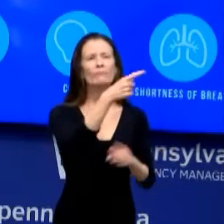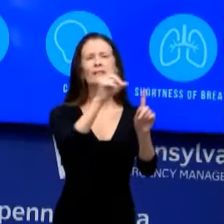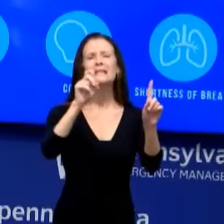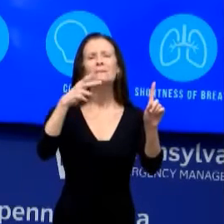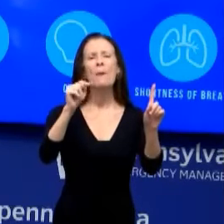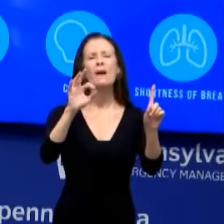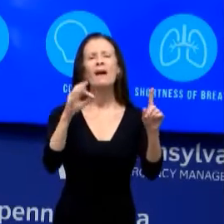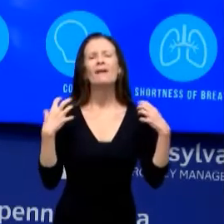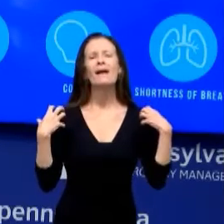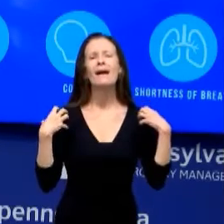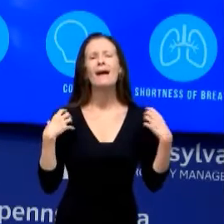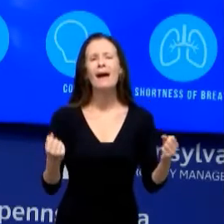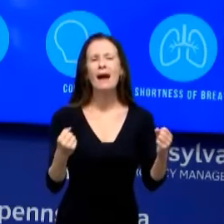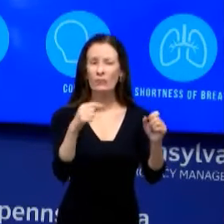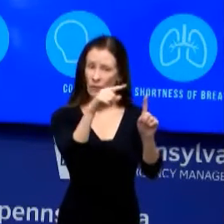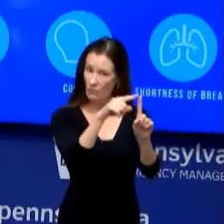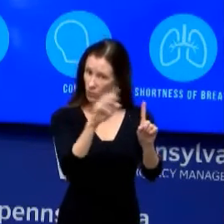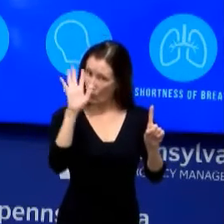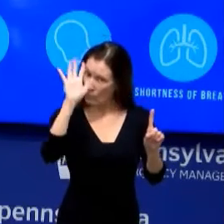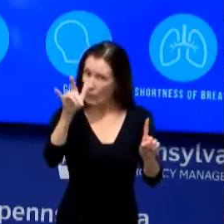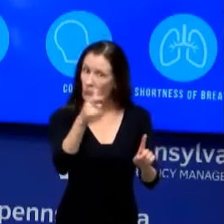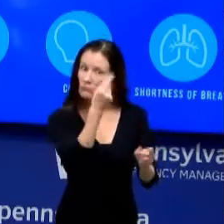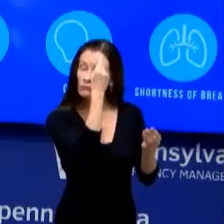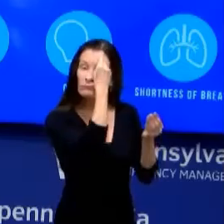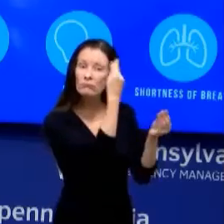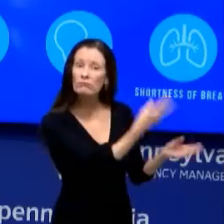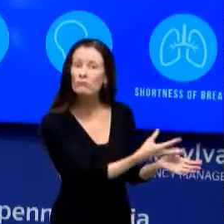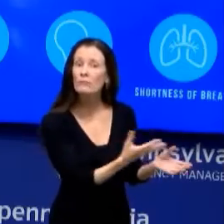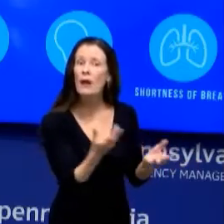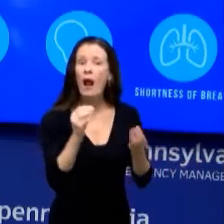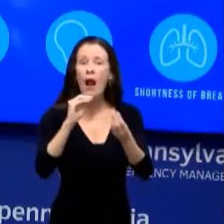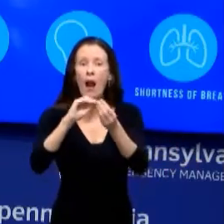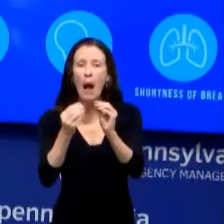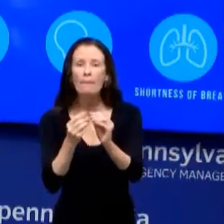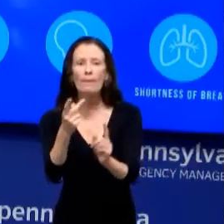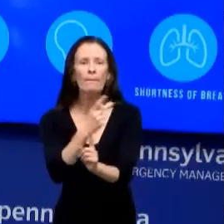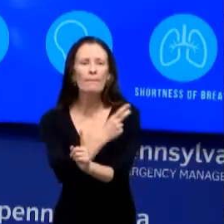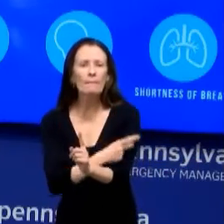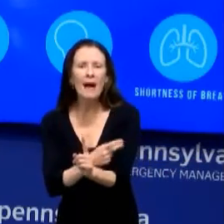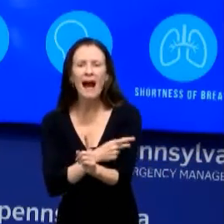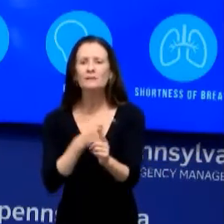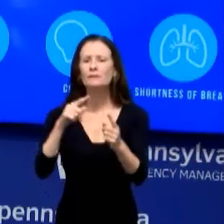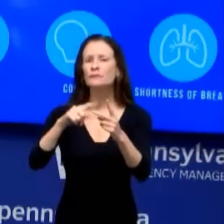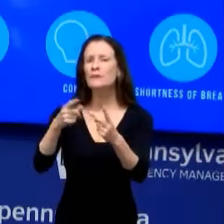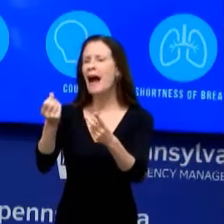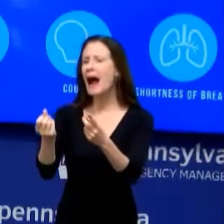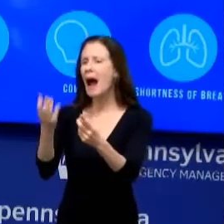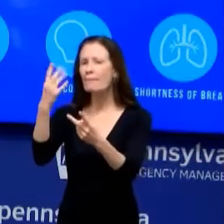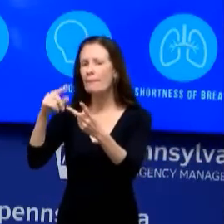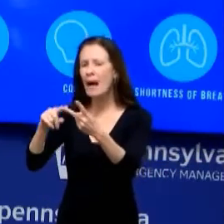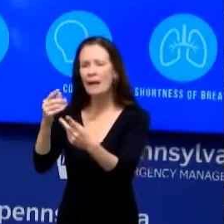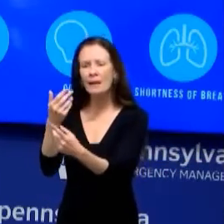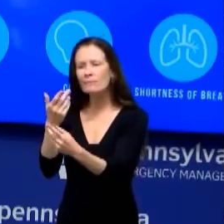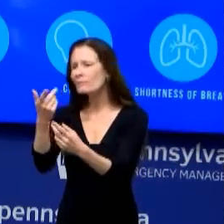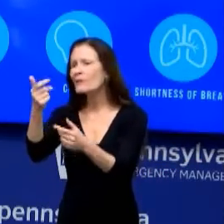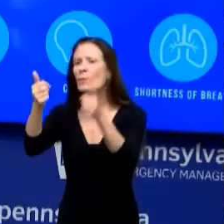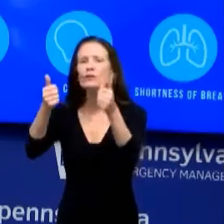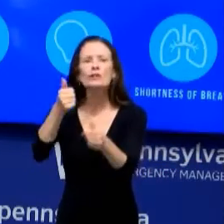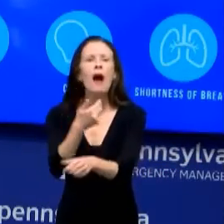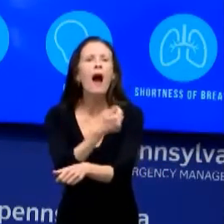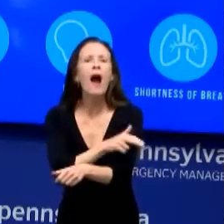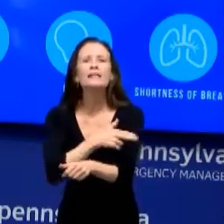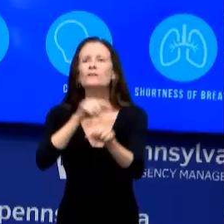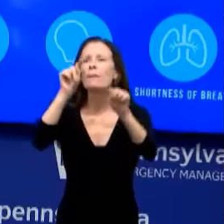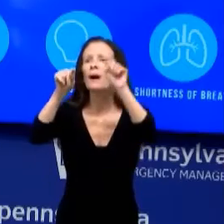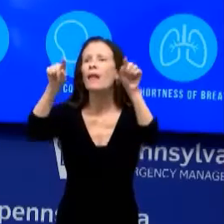by hospital? Not at this time. We are releasing the case counts and the death